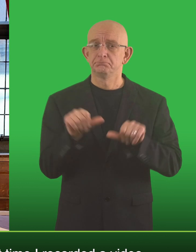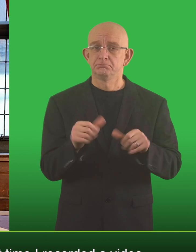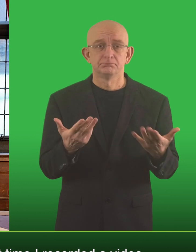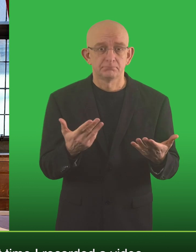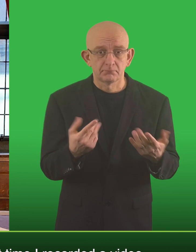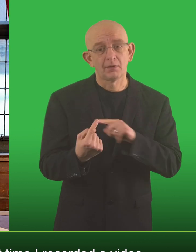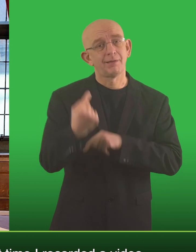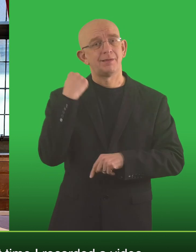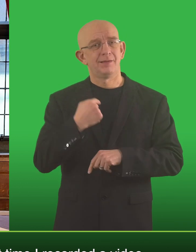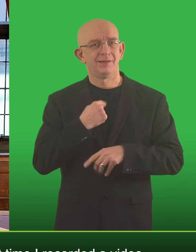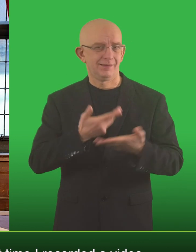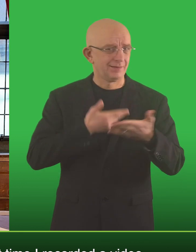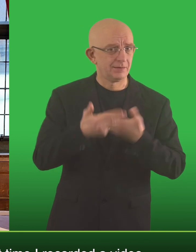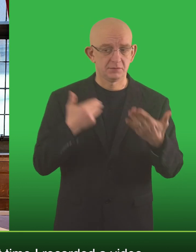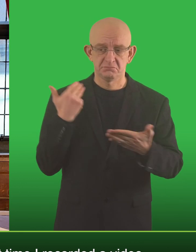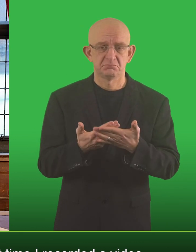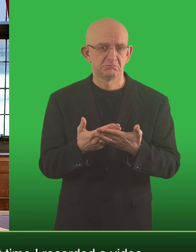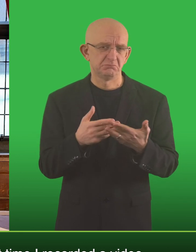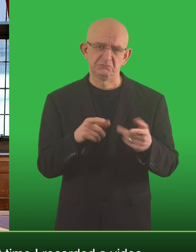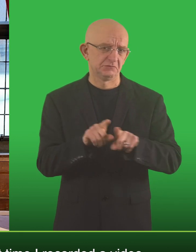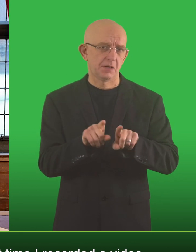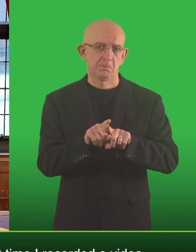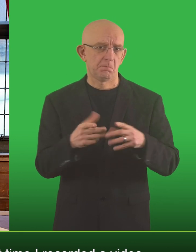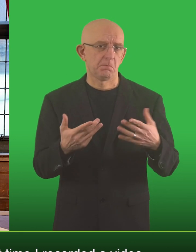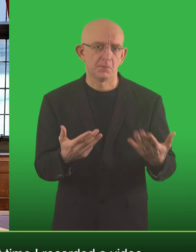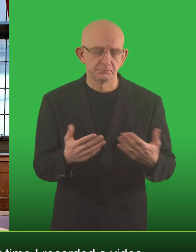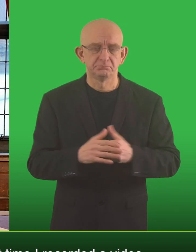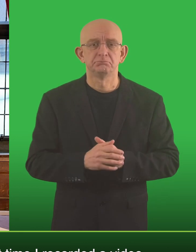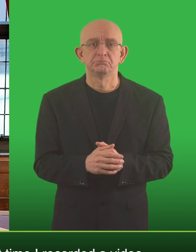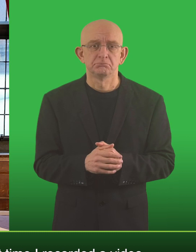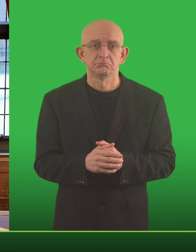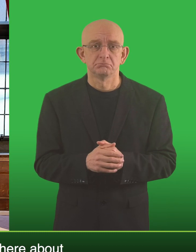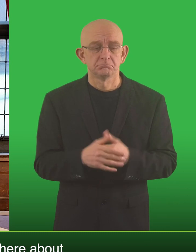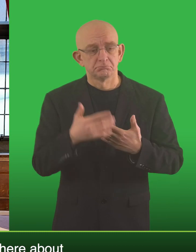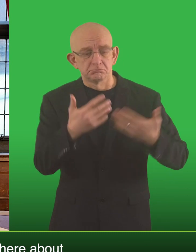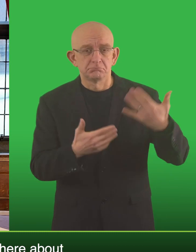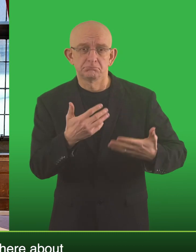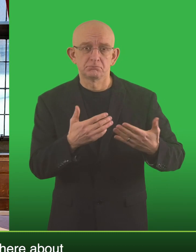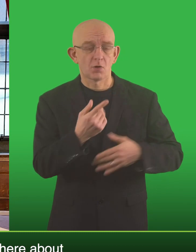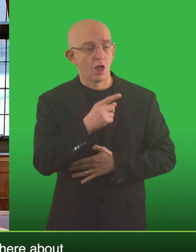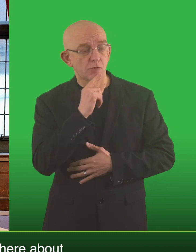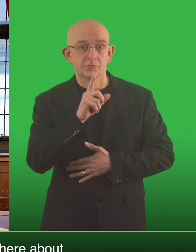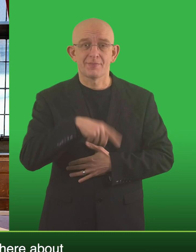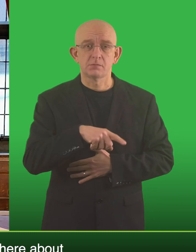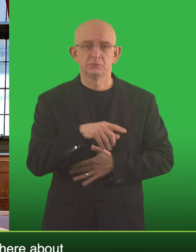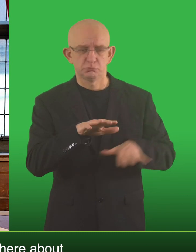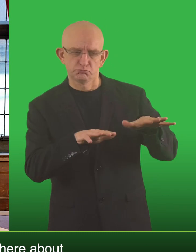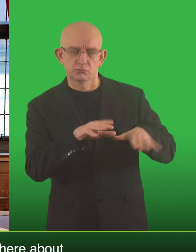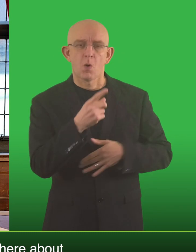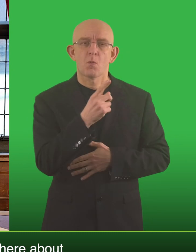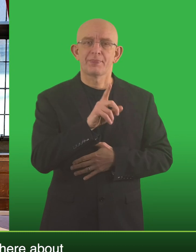So in short, not much change, certainly since last time I recorded a video. Case rates are flatlining